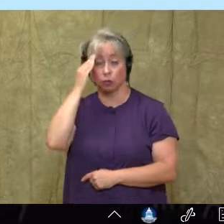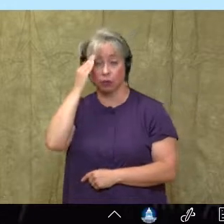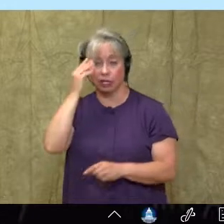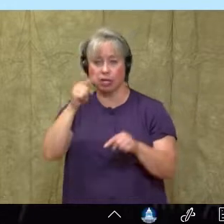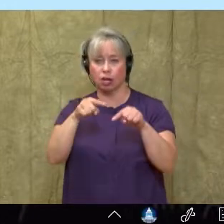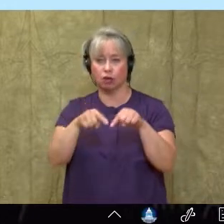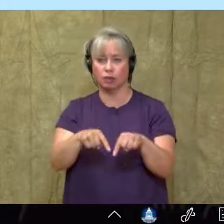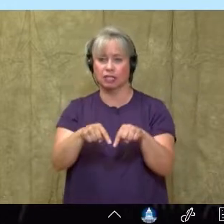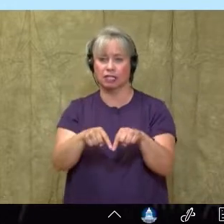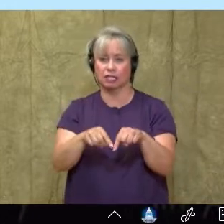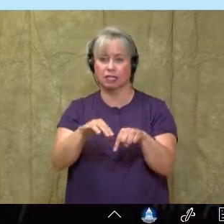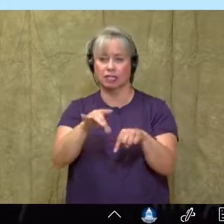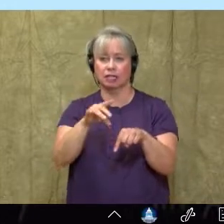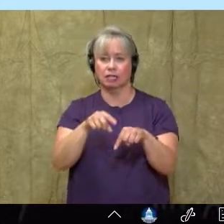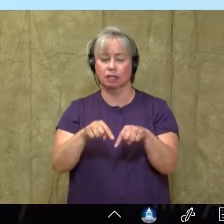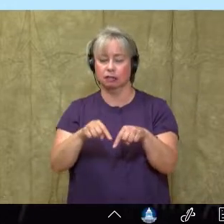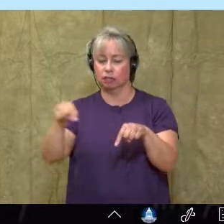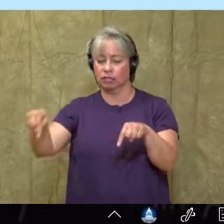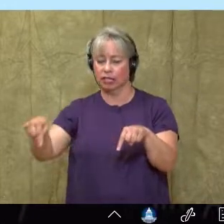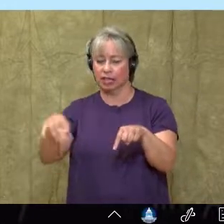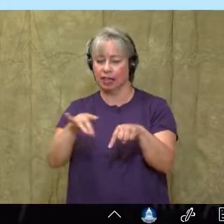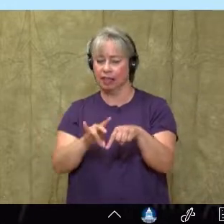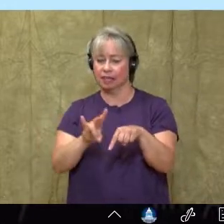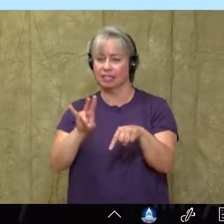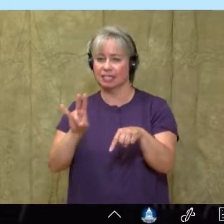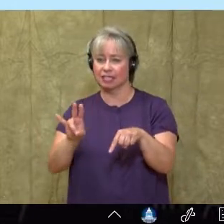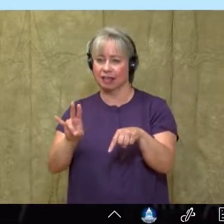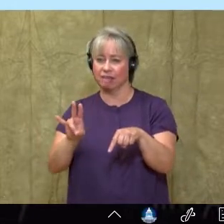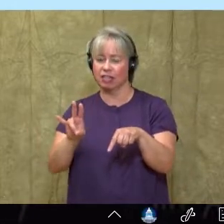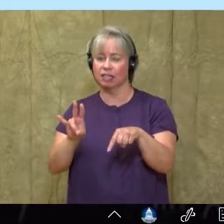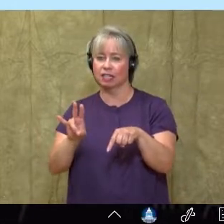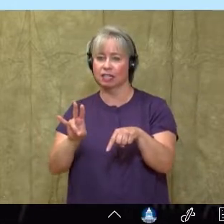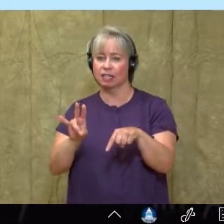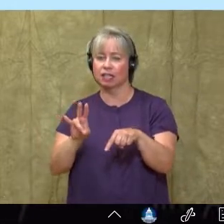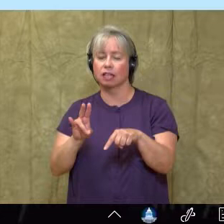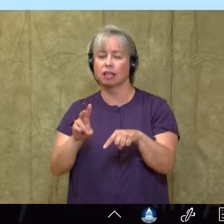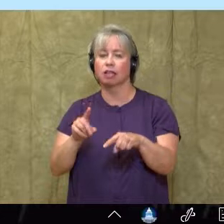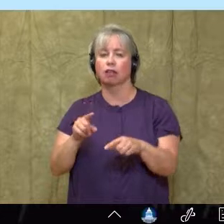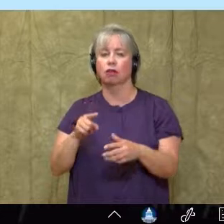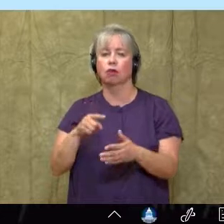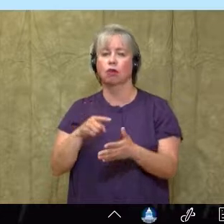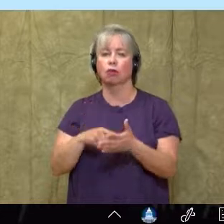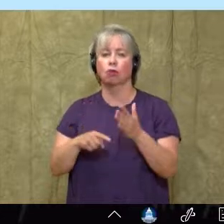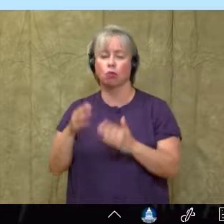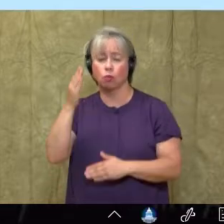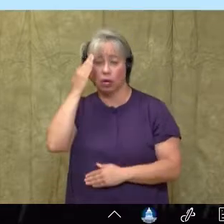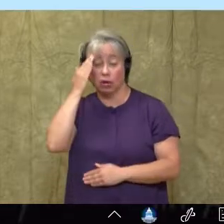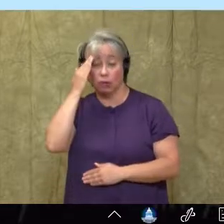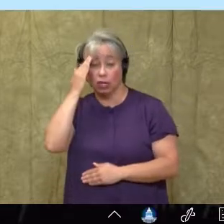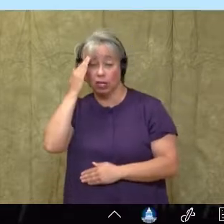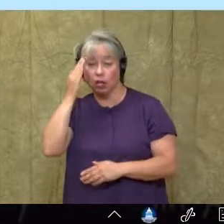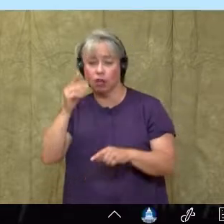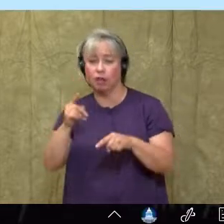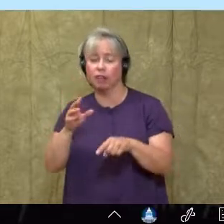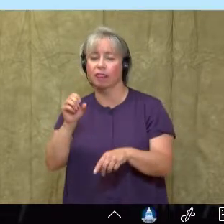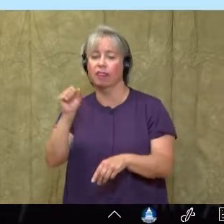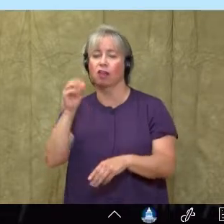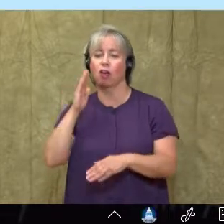to the center of this square base. And what do we know about squares? That their sides are